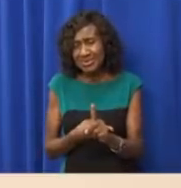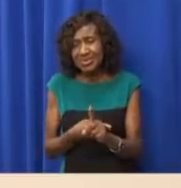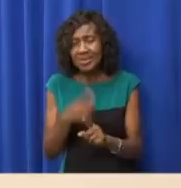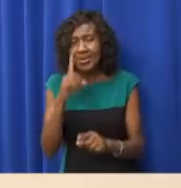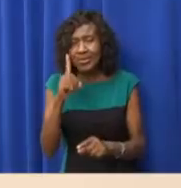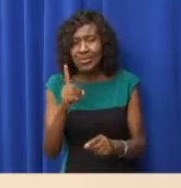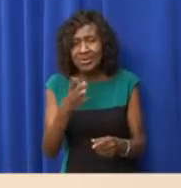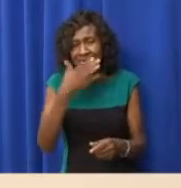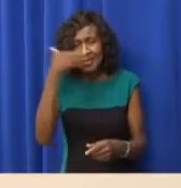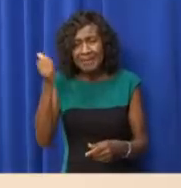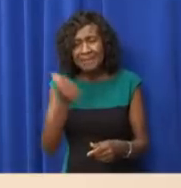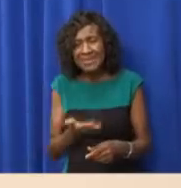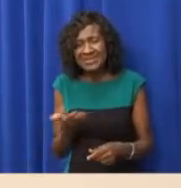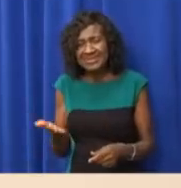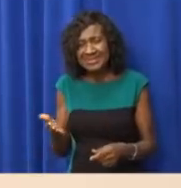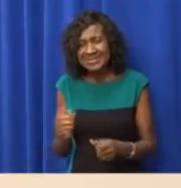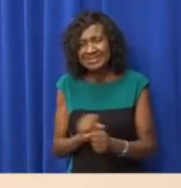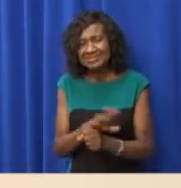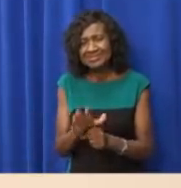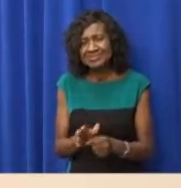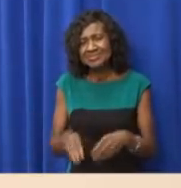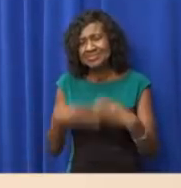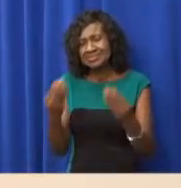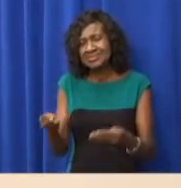best things that COVID gave me back